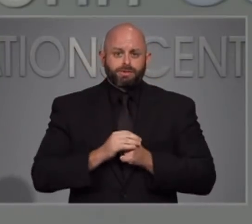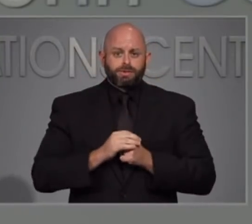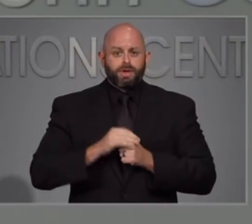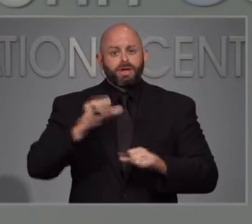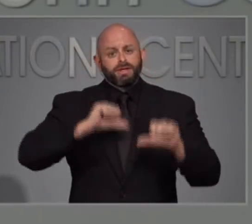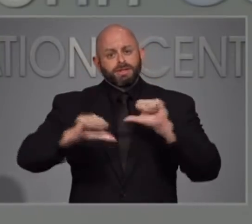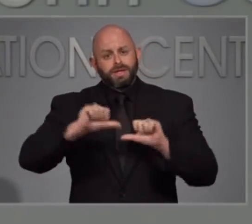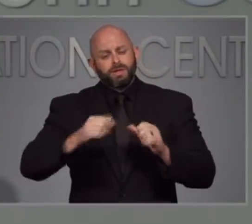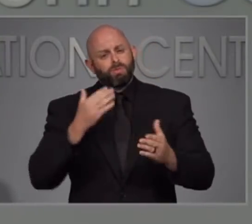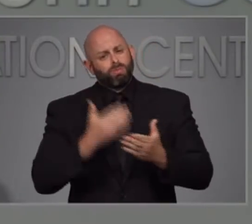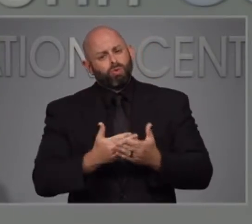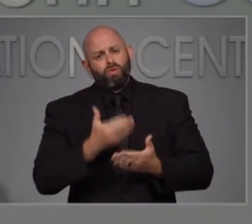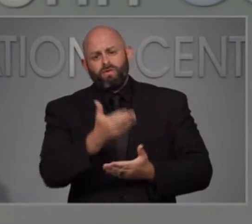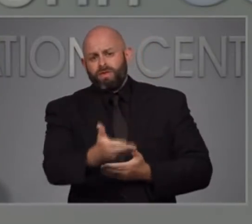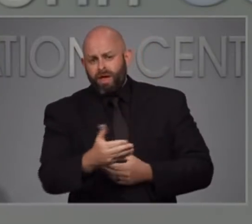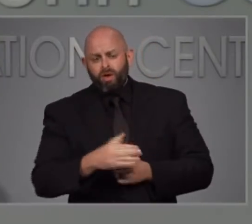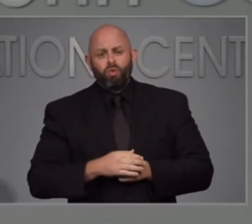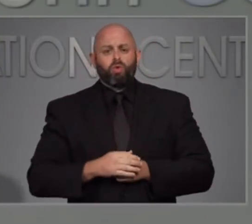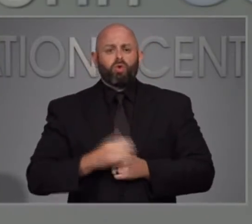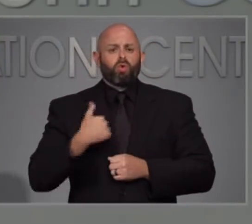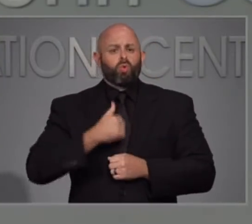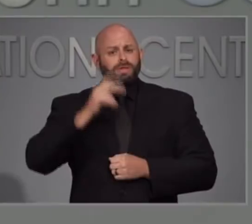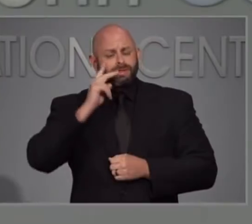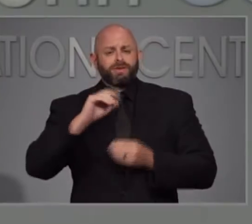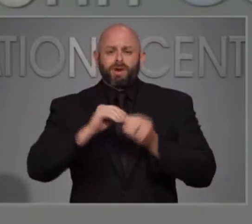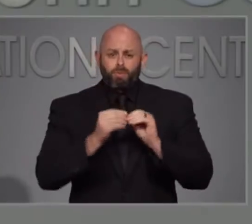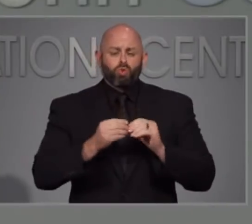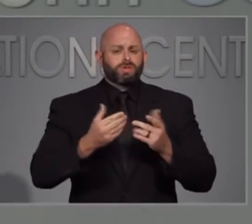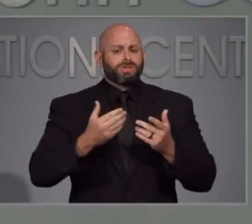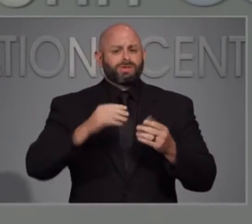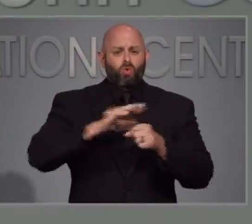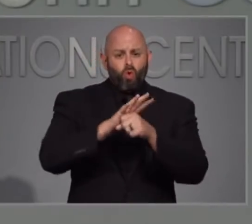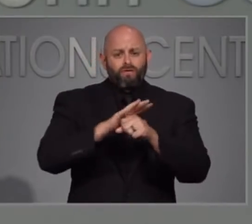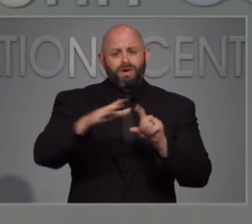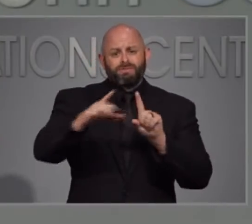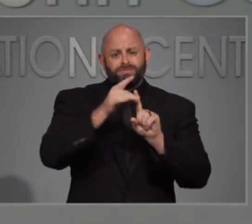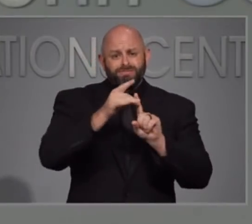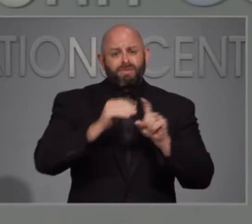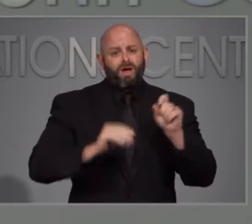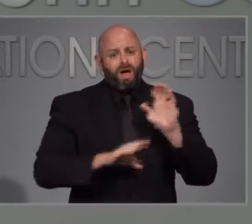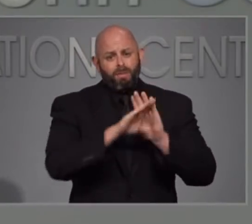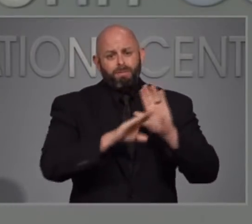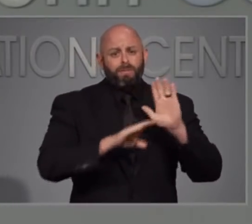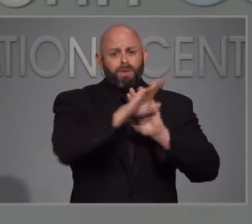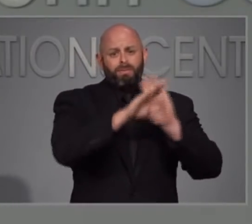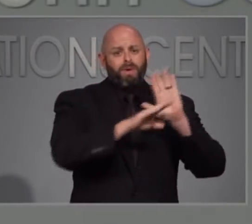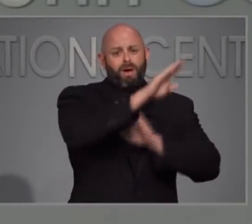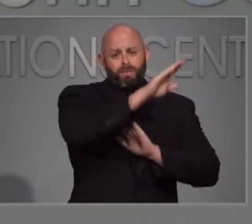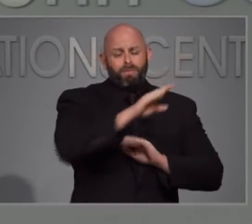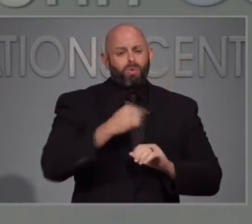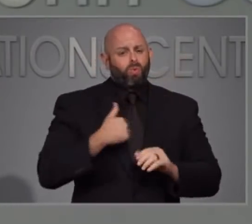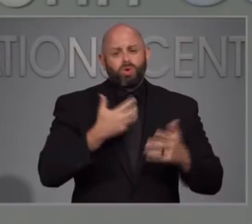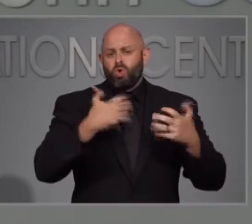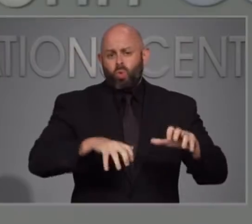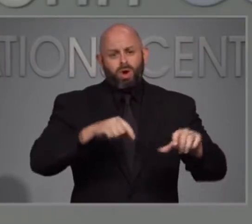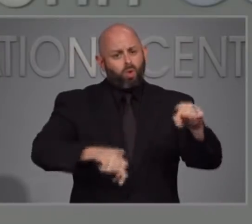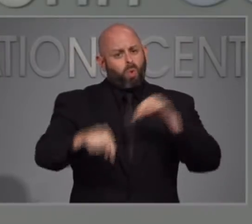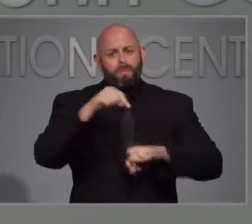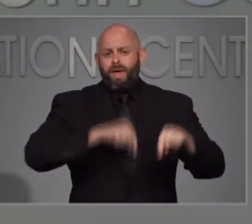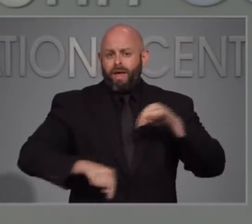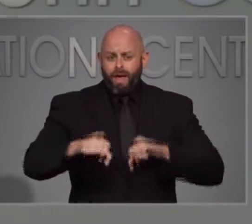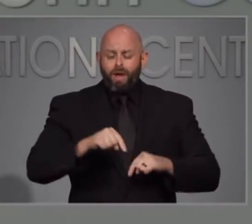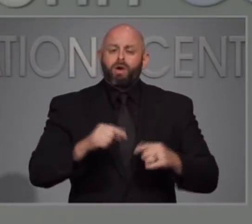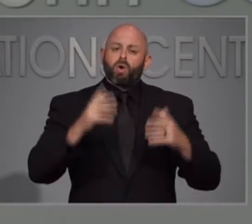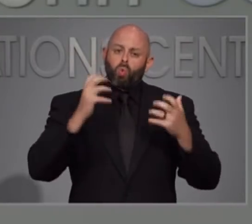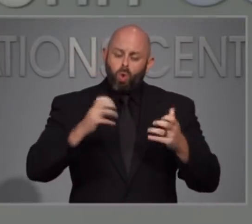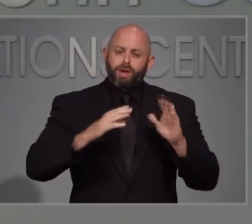overwhelming, and we see our numbers continuing to go up. We need to stop it. We don't want to go backward. Let's make sure that we